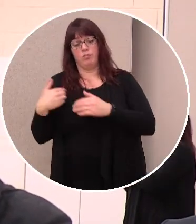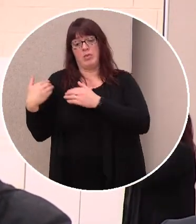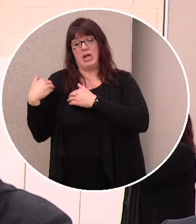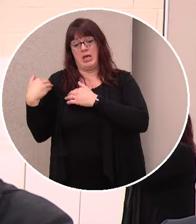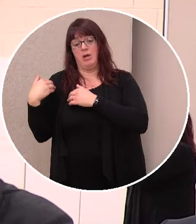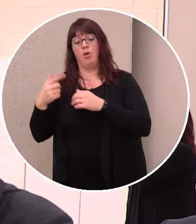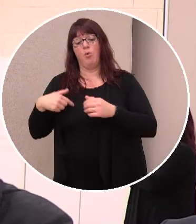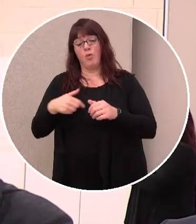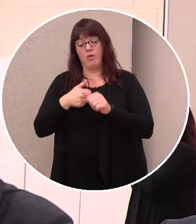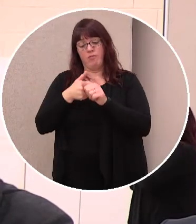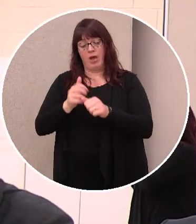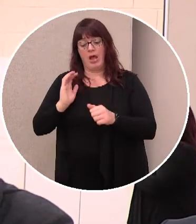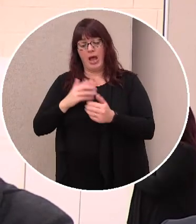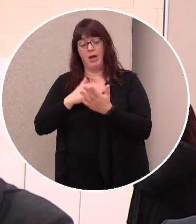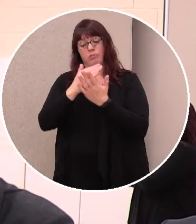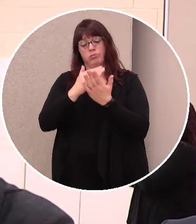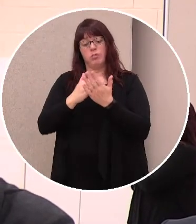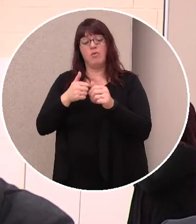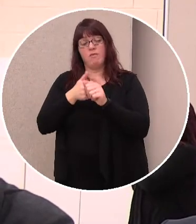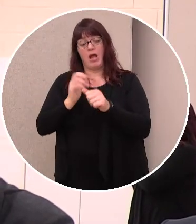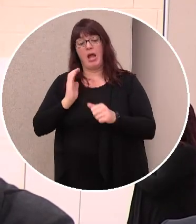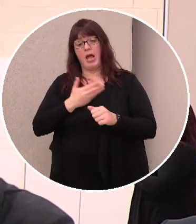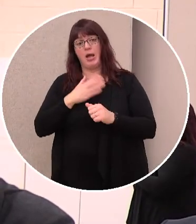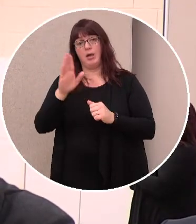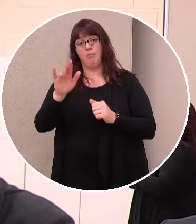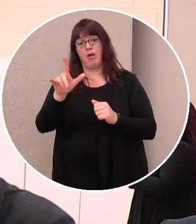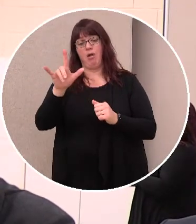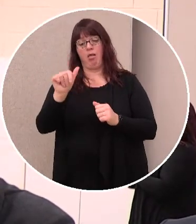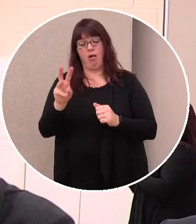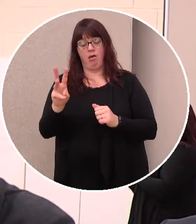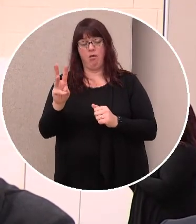meet our own guidelines and bylaws on that piece.